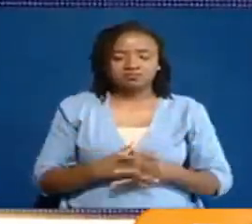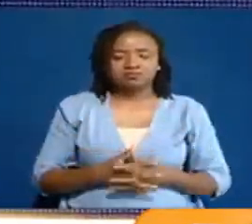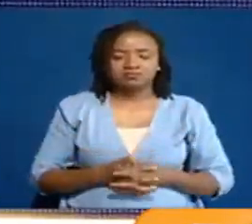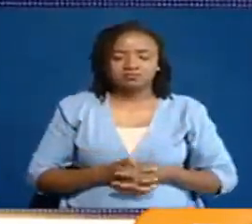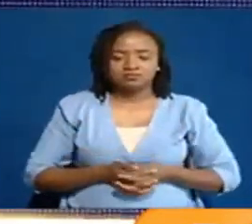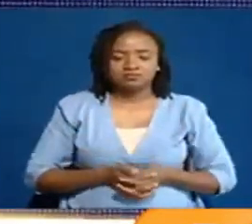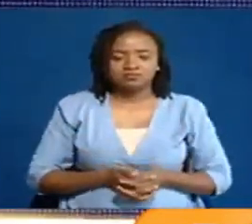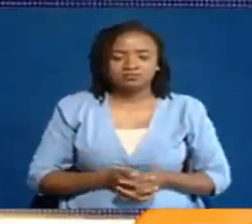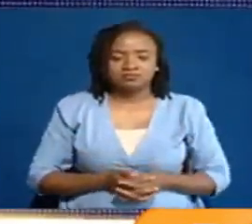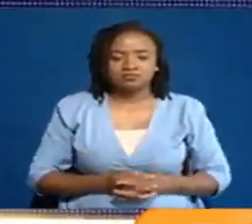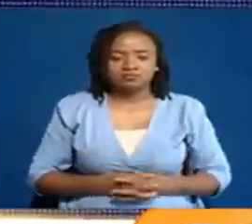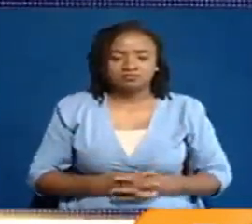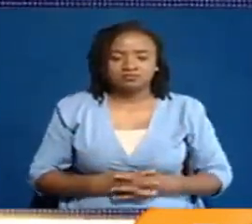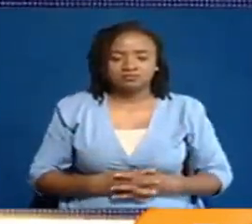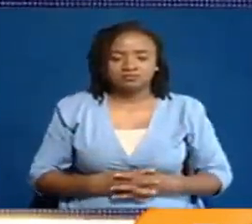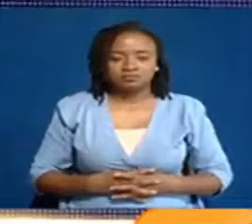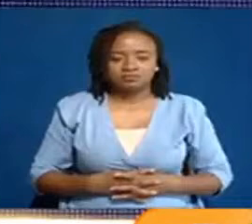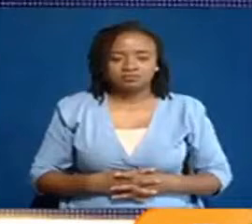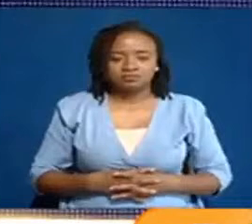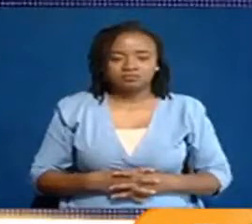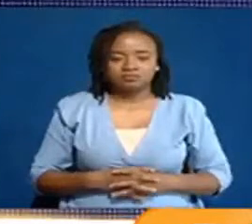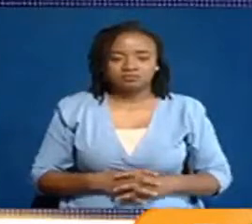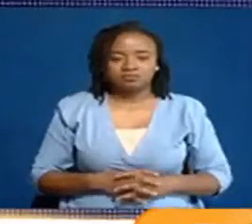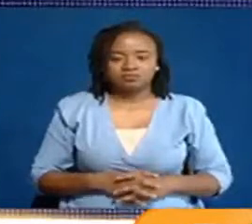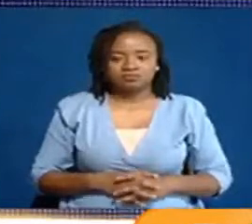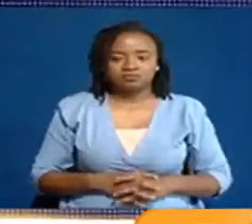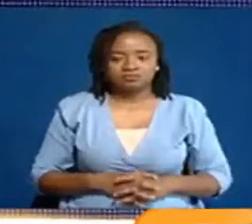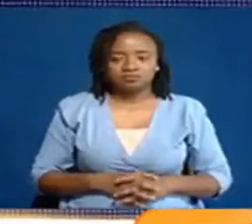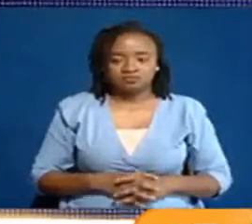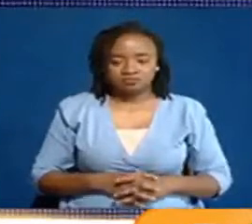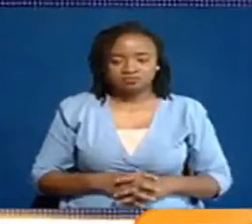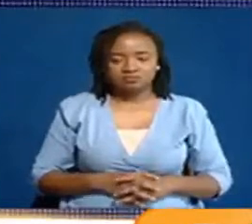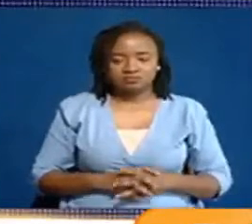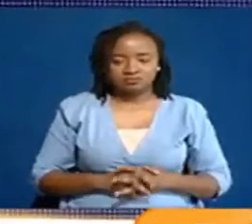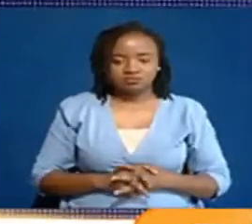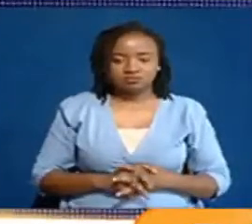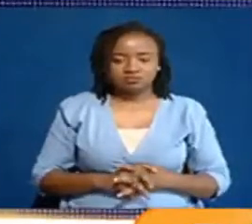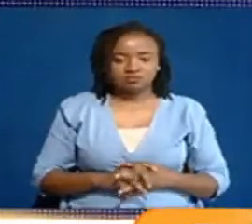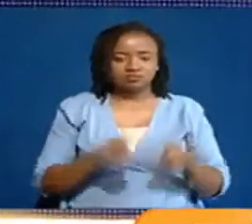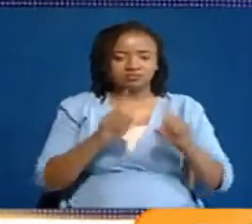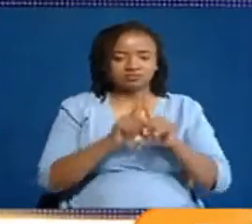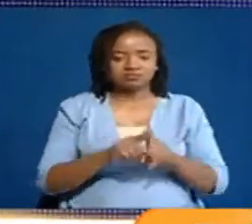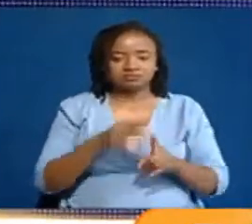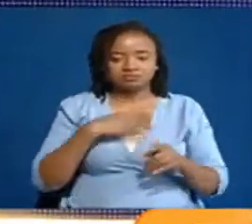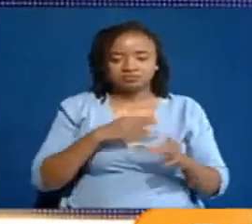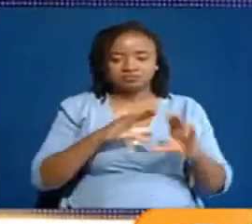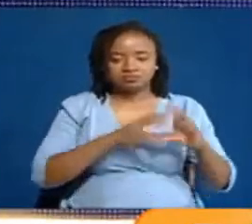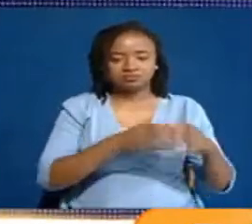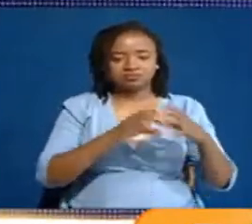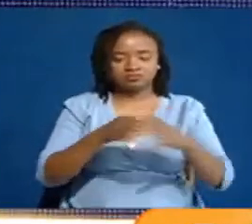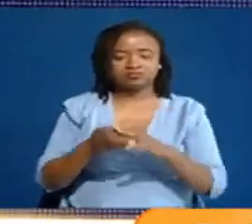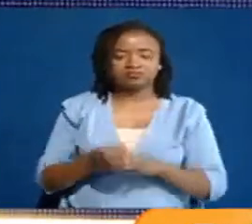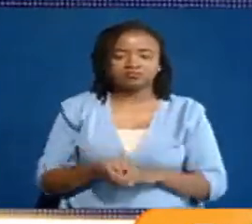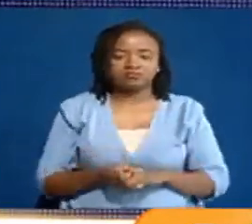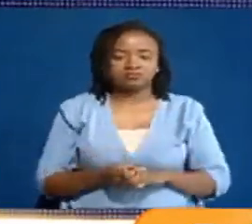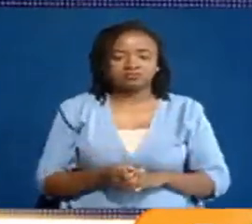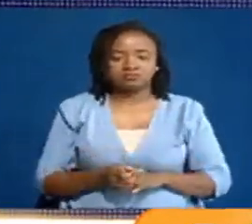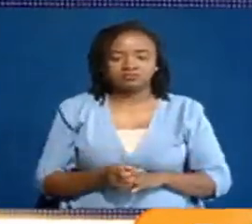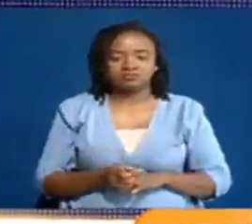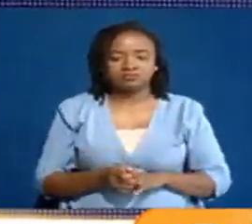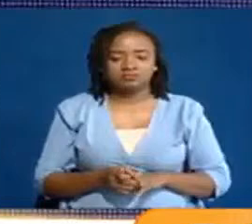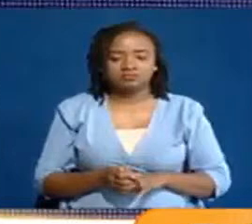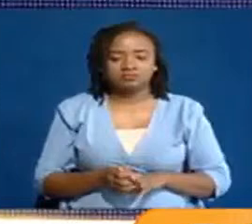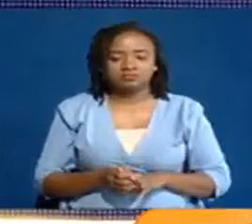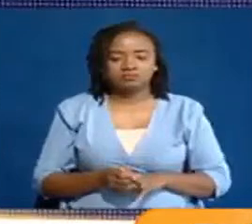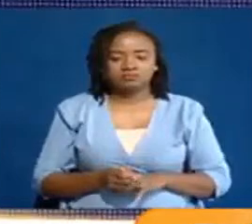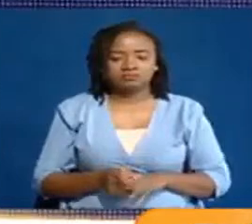business, and invite communities. Our passion